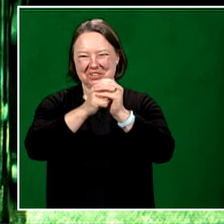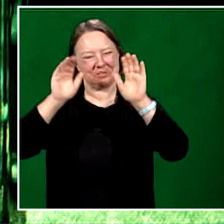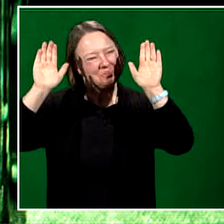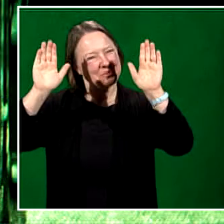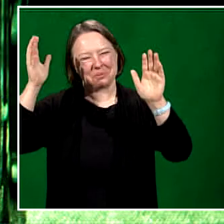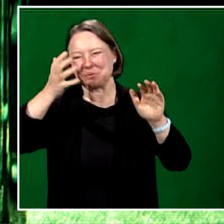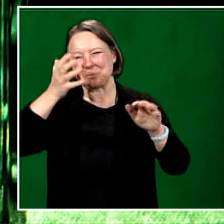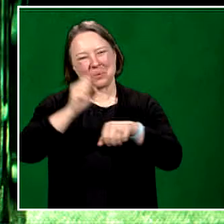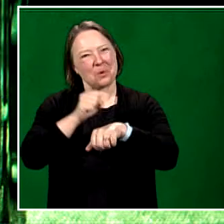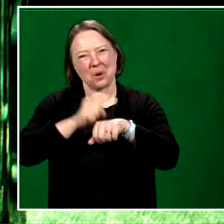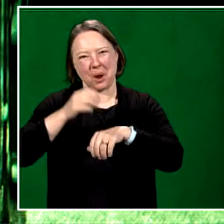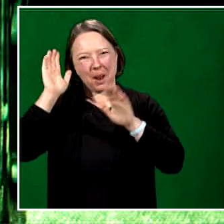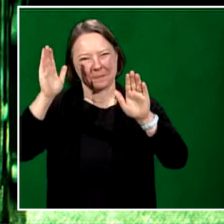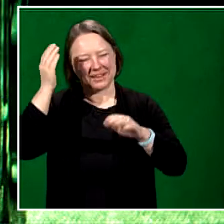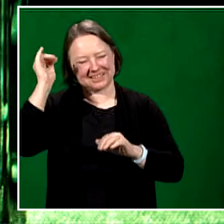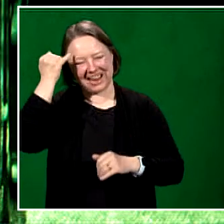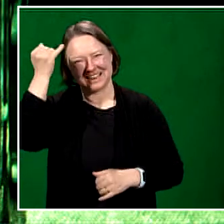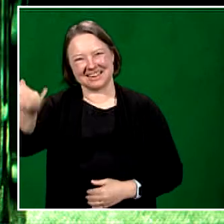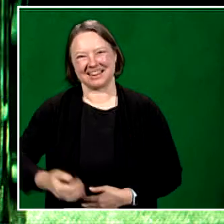Amazing idea.